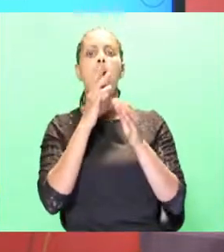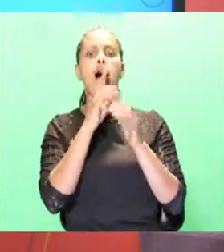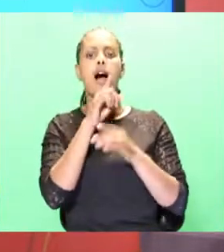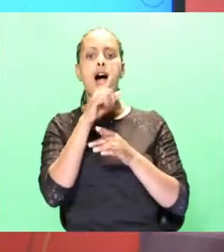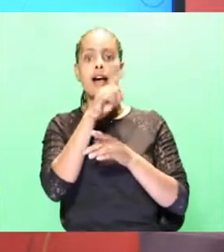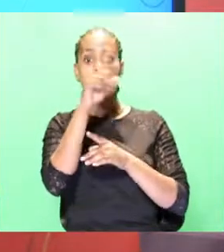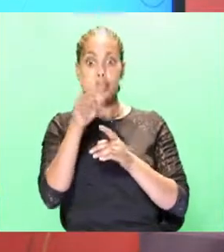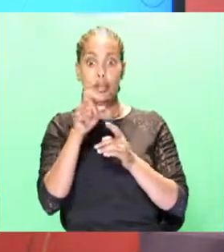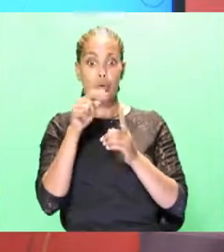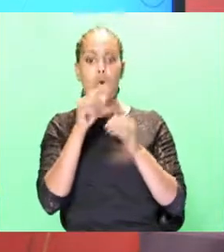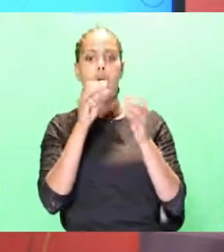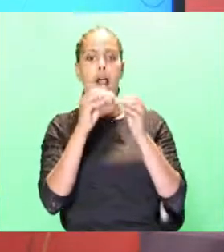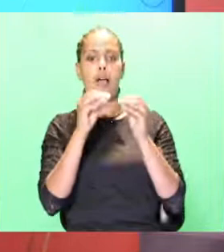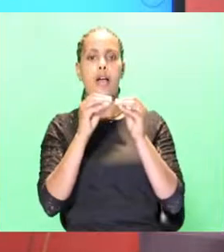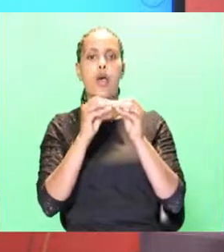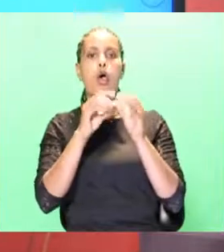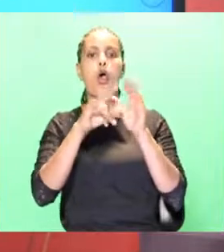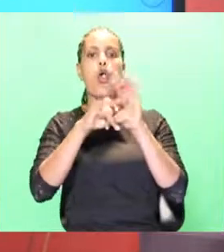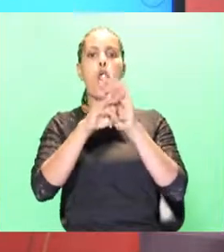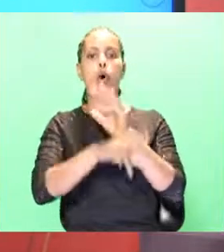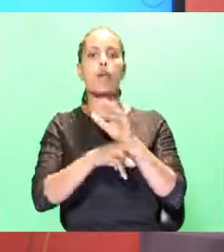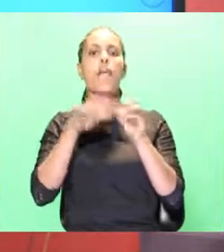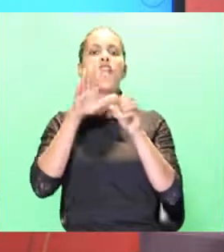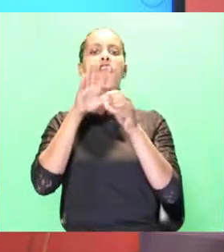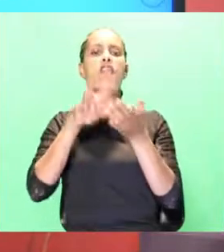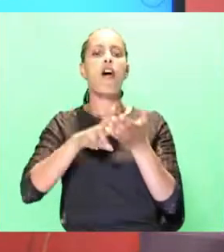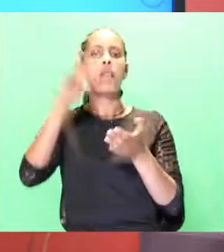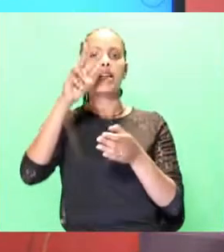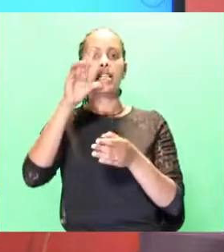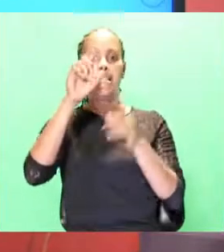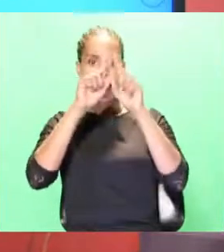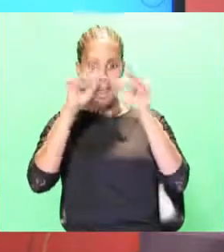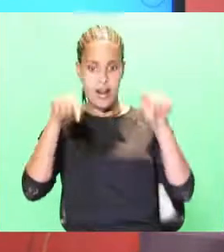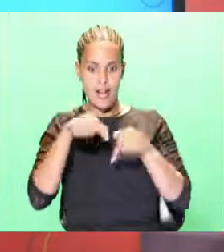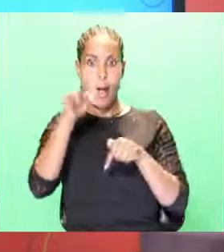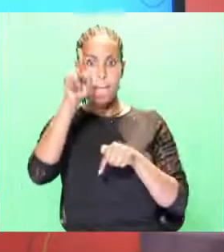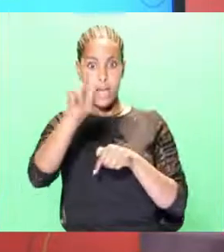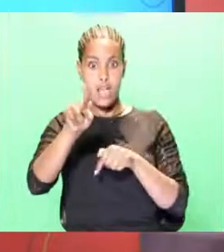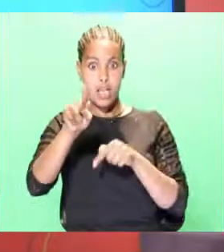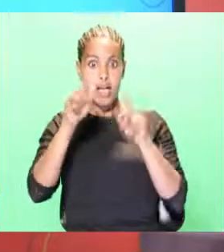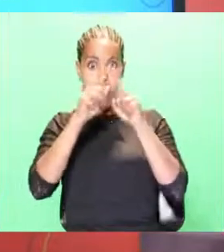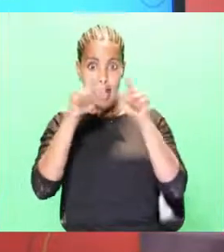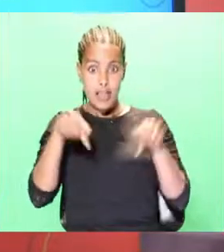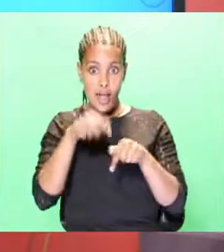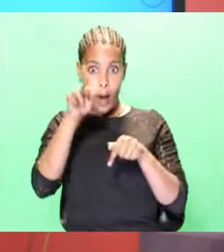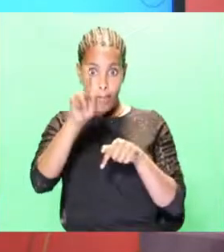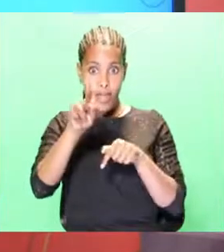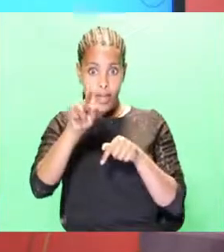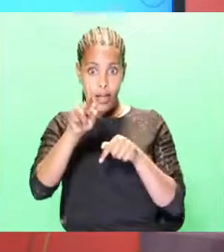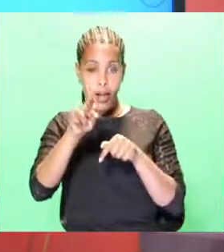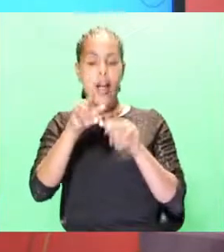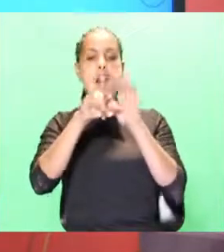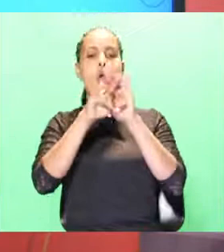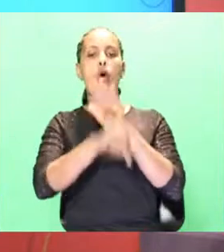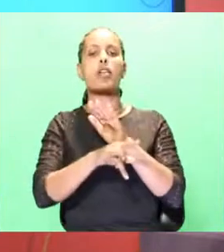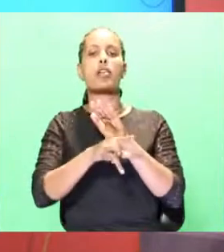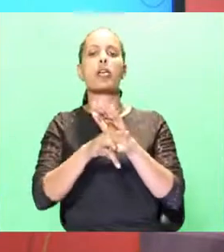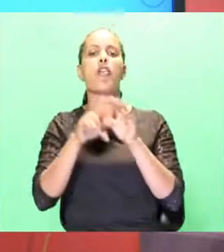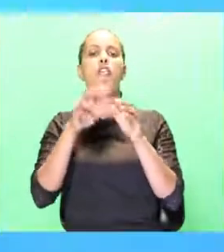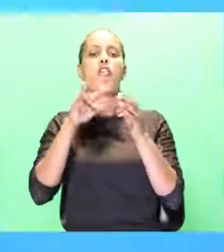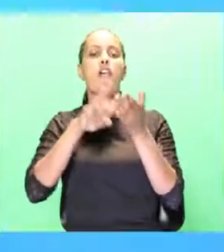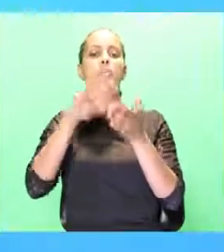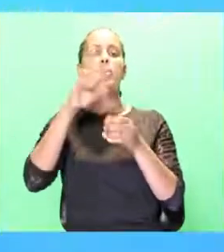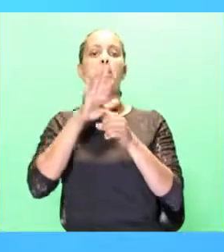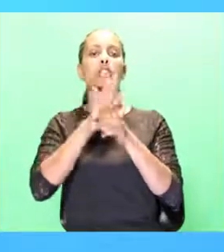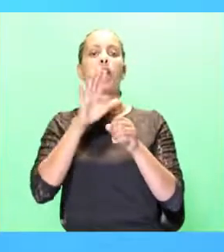to calculate lowering in vapor pressure, delta P. Delta P, lowering in vapor pressure,